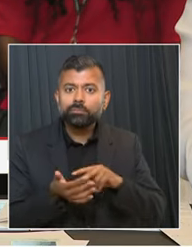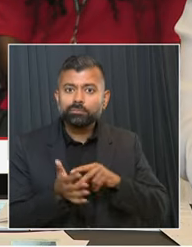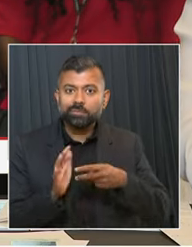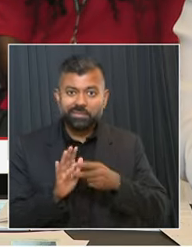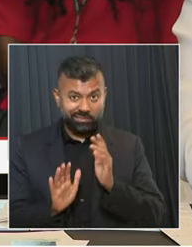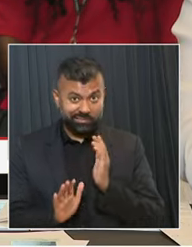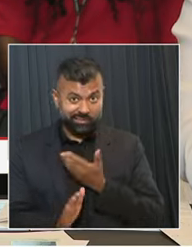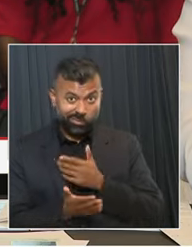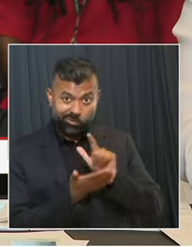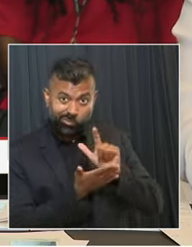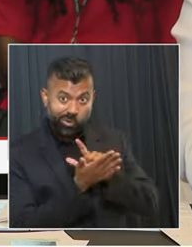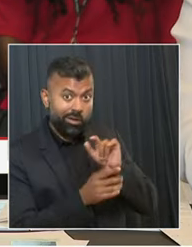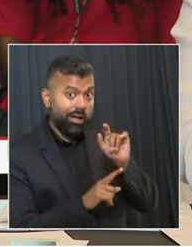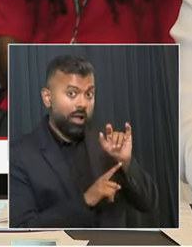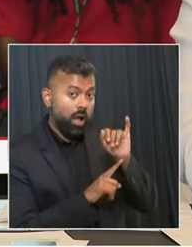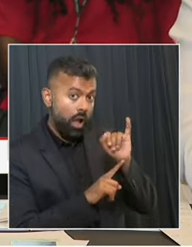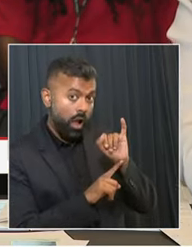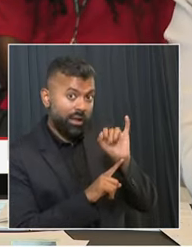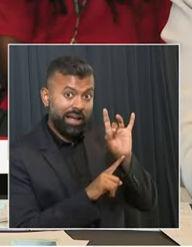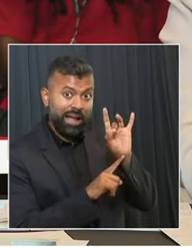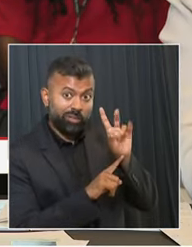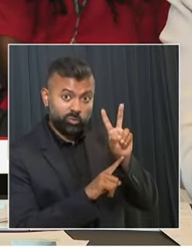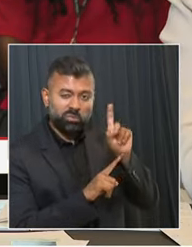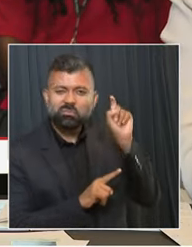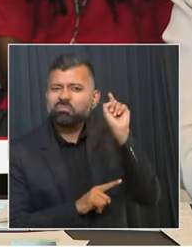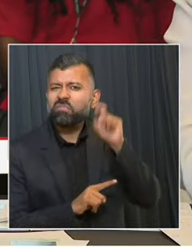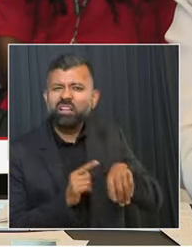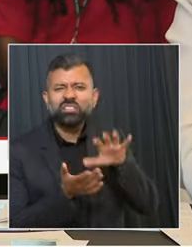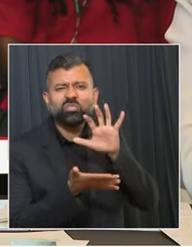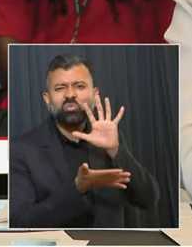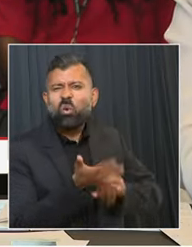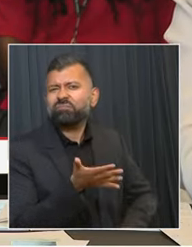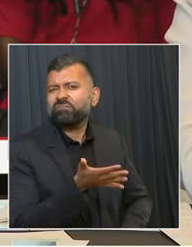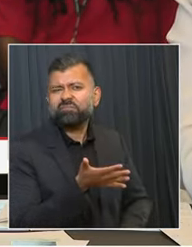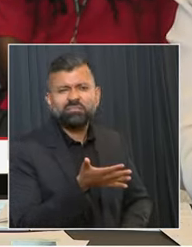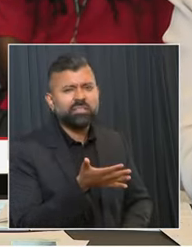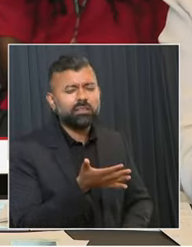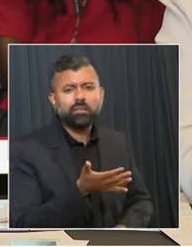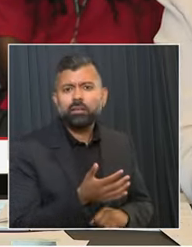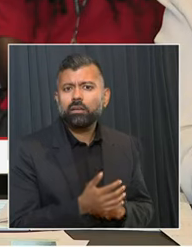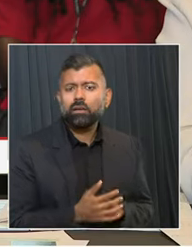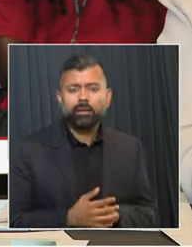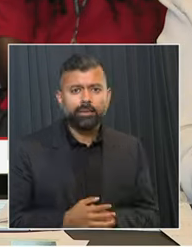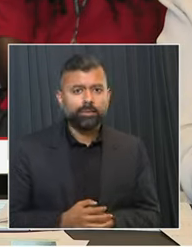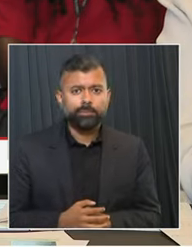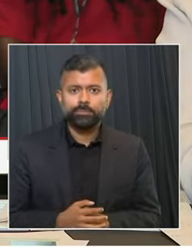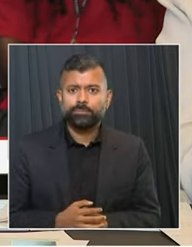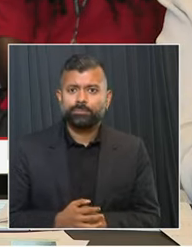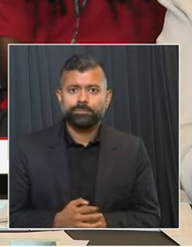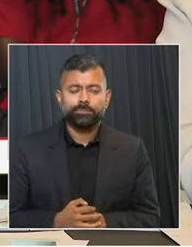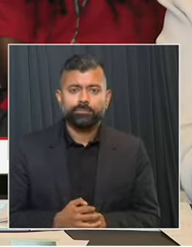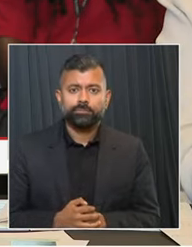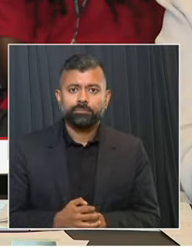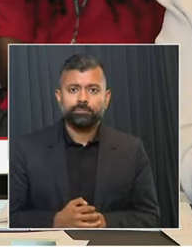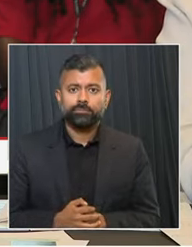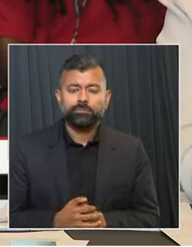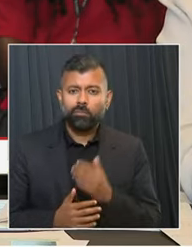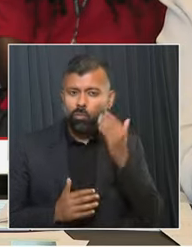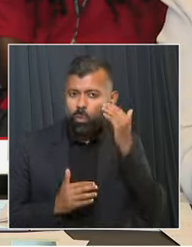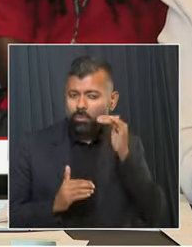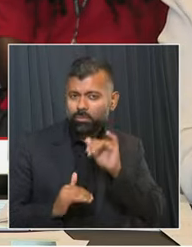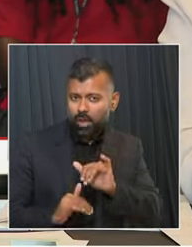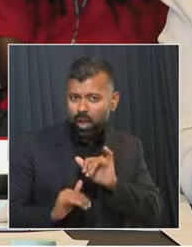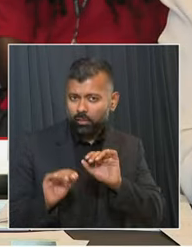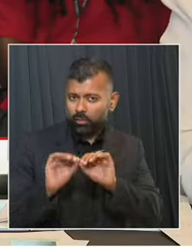and attract other DC residents to those jobs. Have anything else we want to